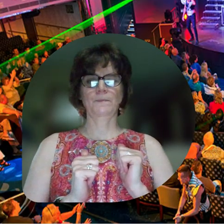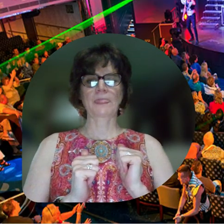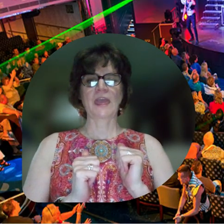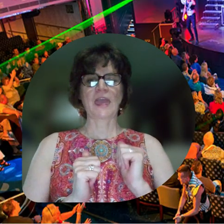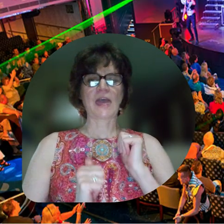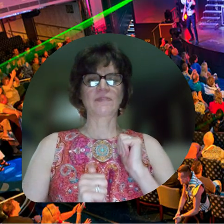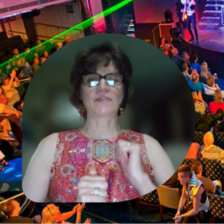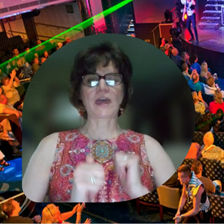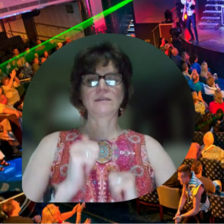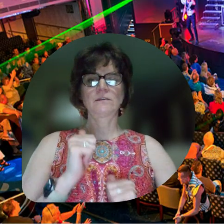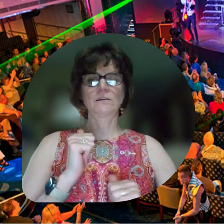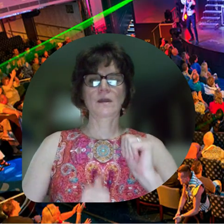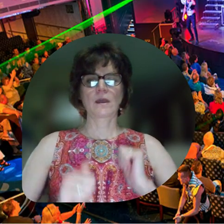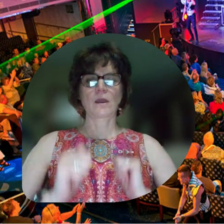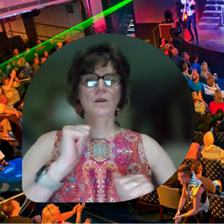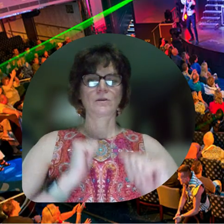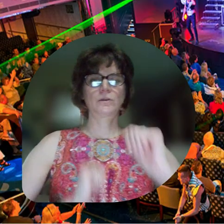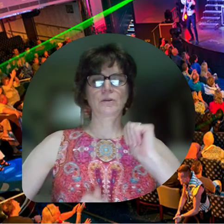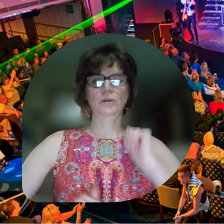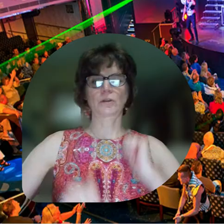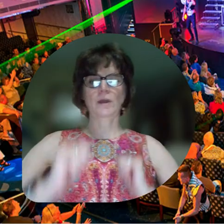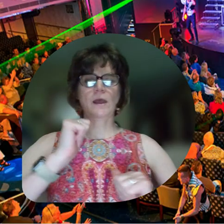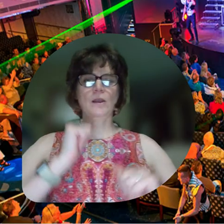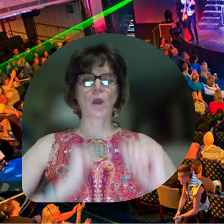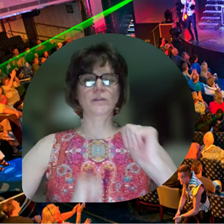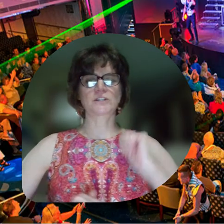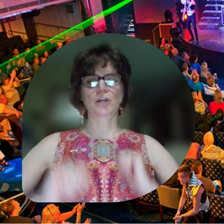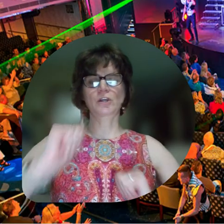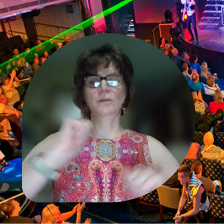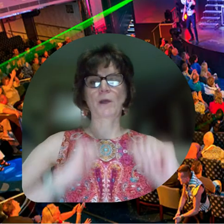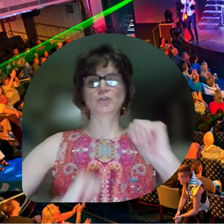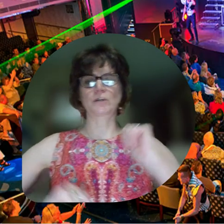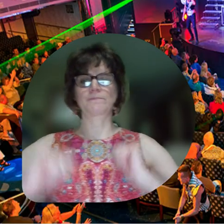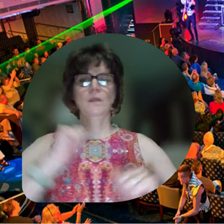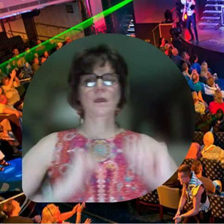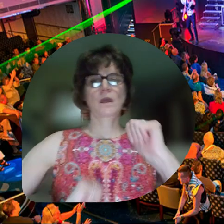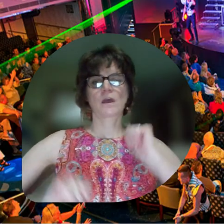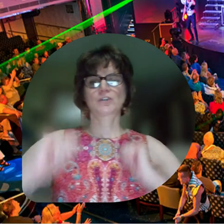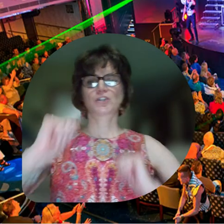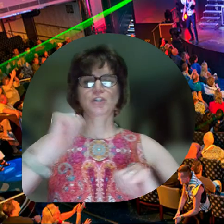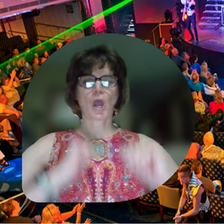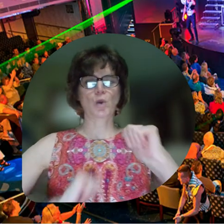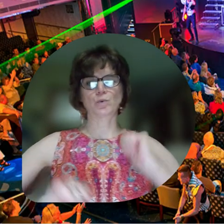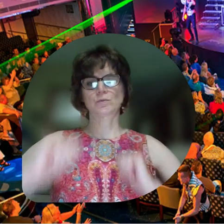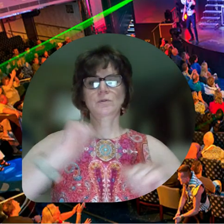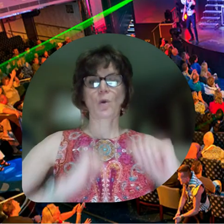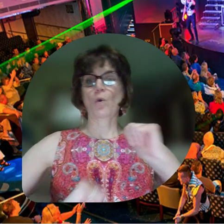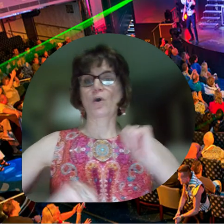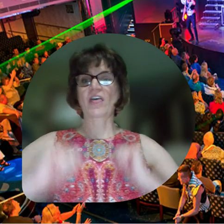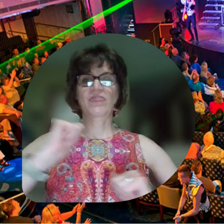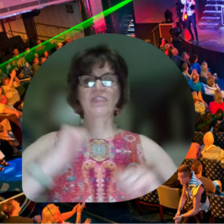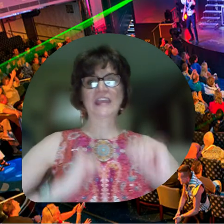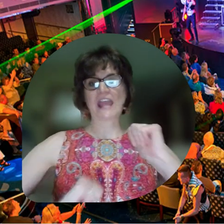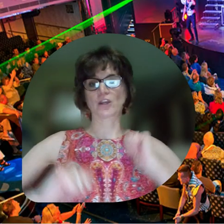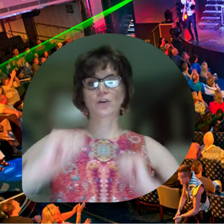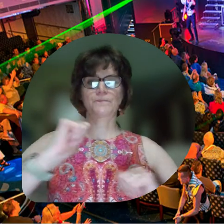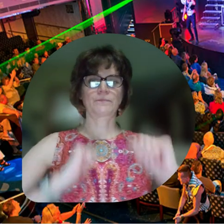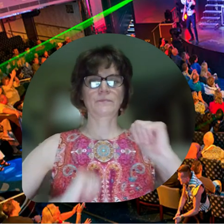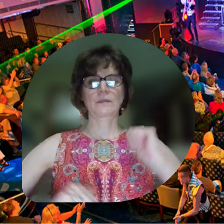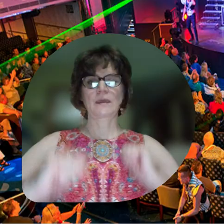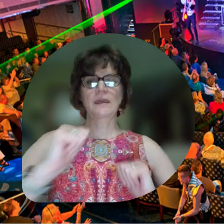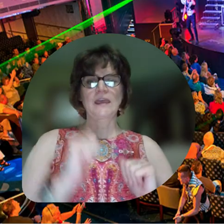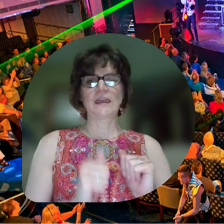you, and then you're going to go in a circular motion. Show or